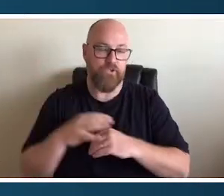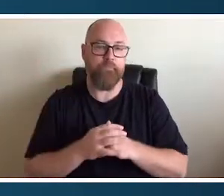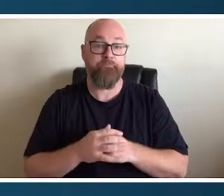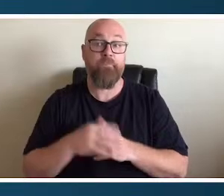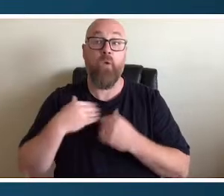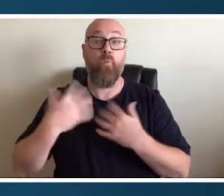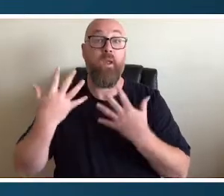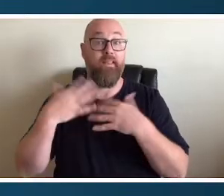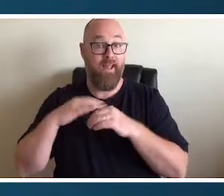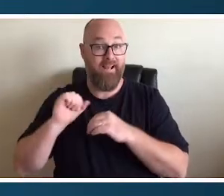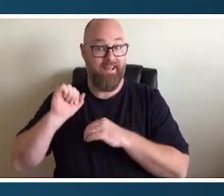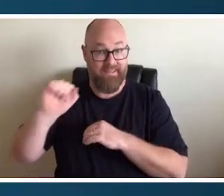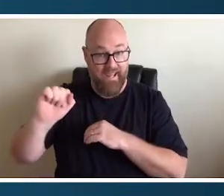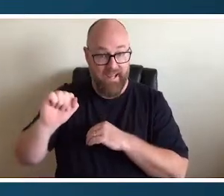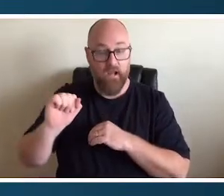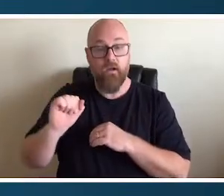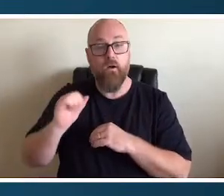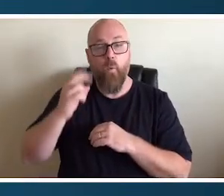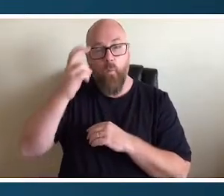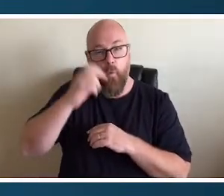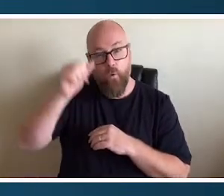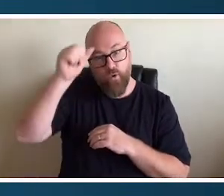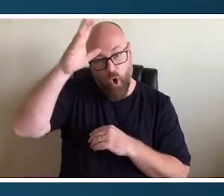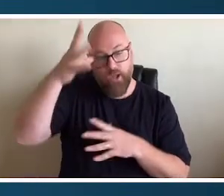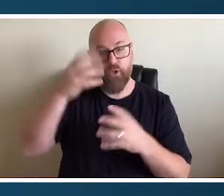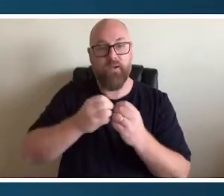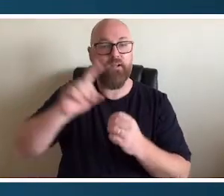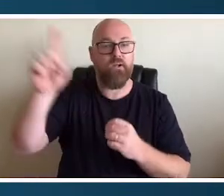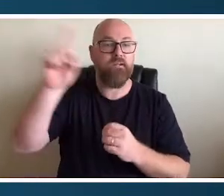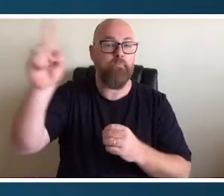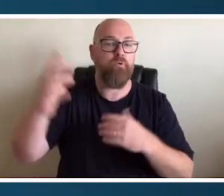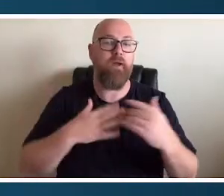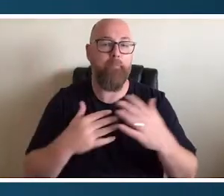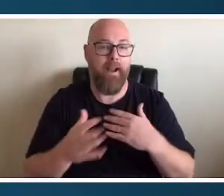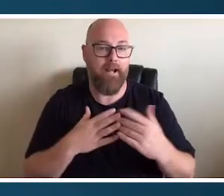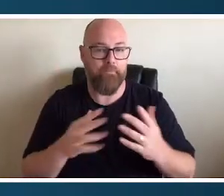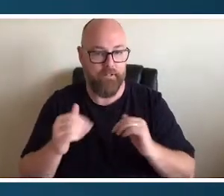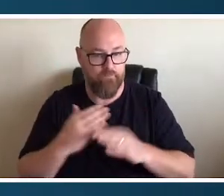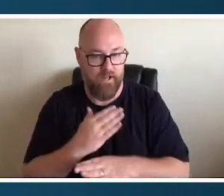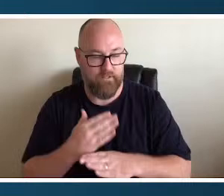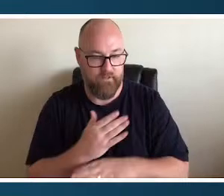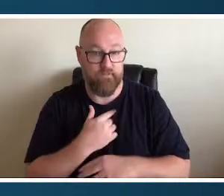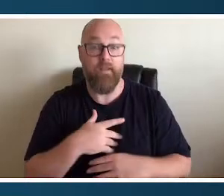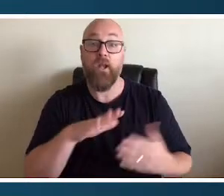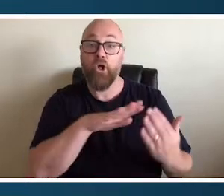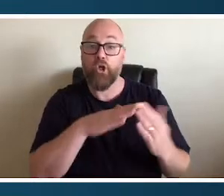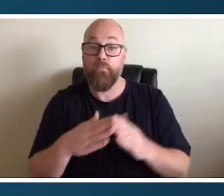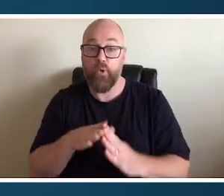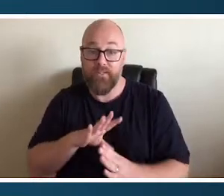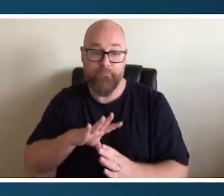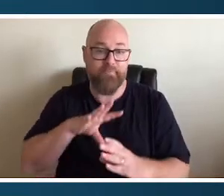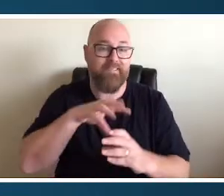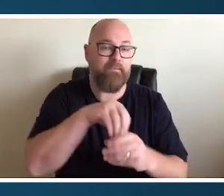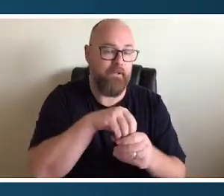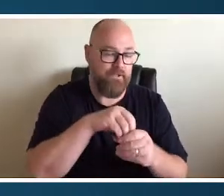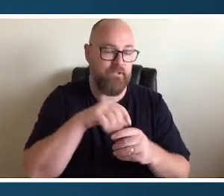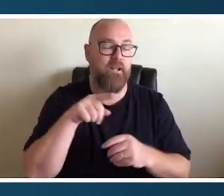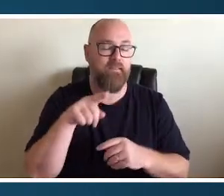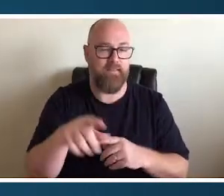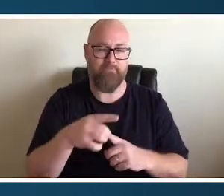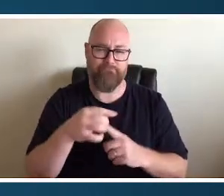practices. Also, community participation has been pivotal in the recovery process from the